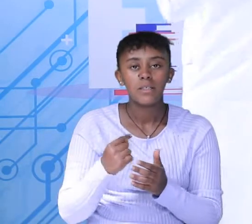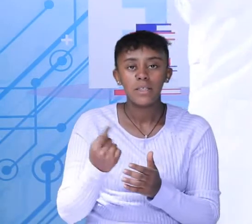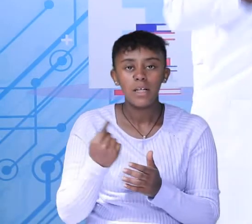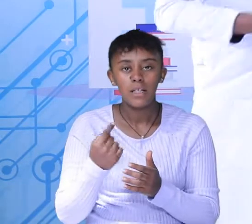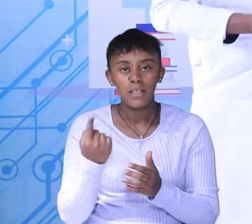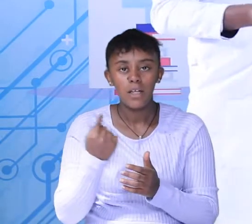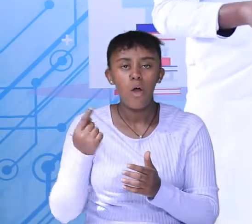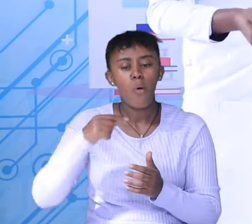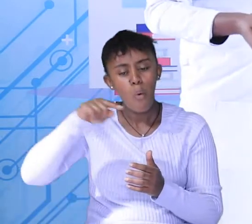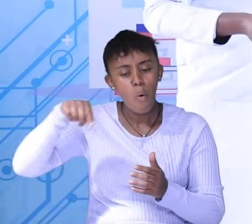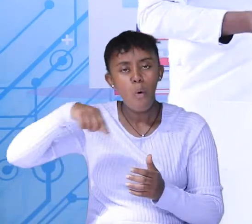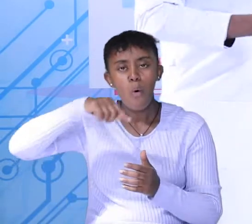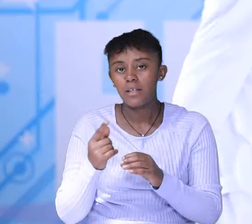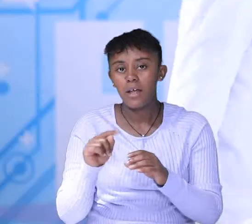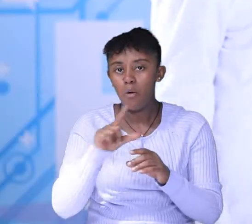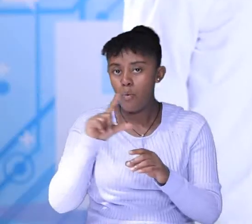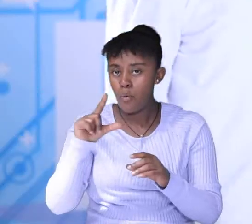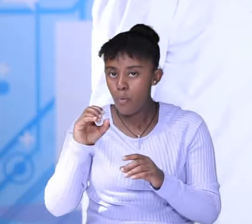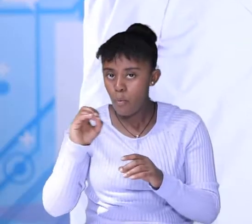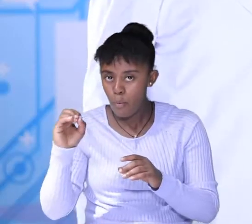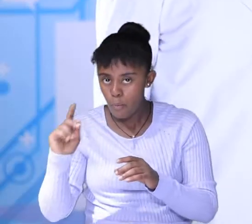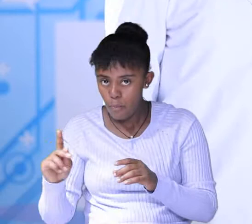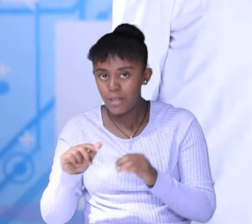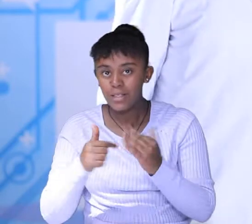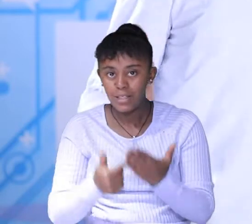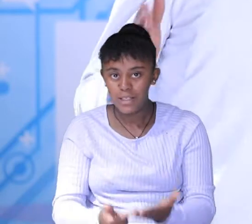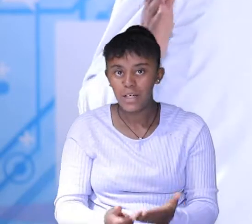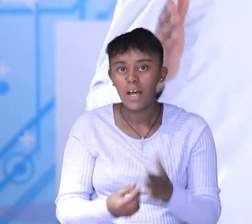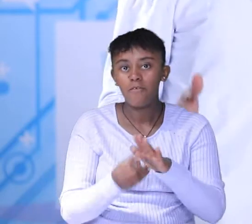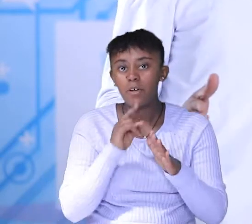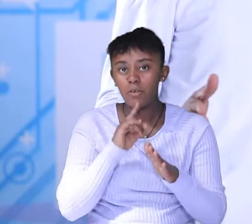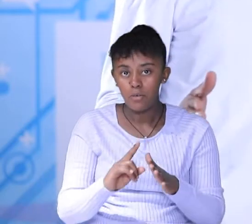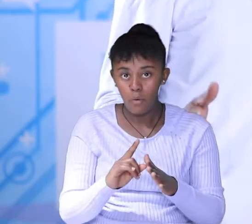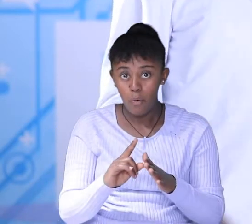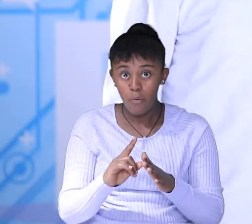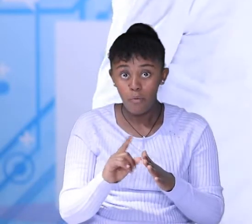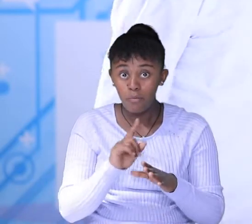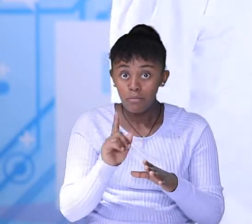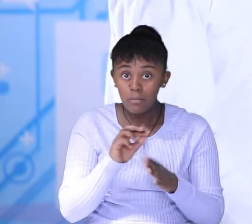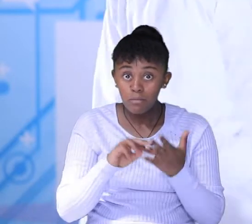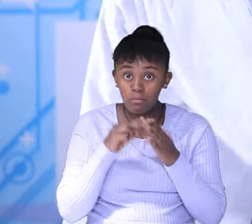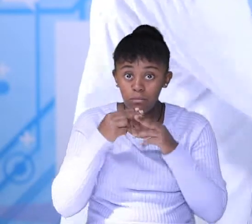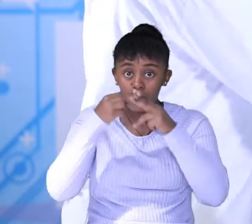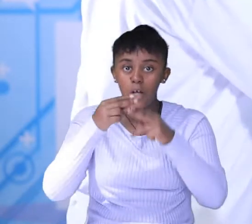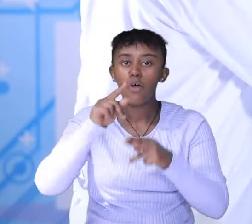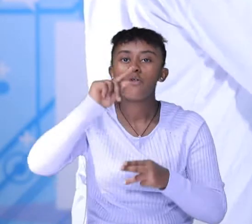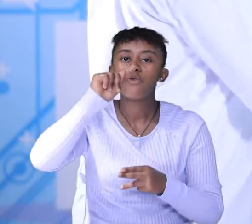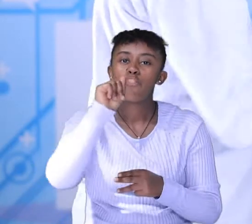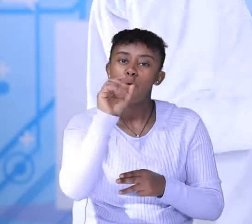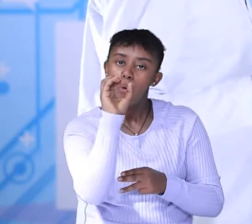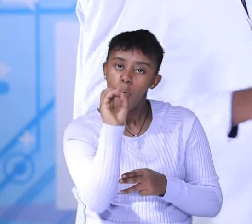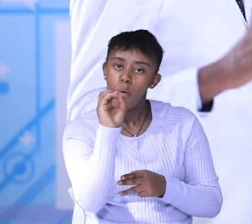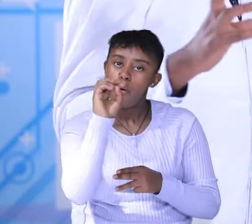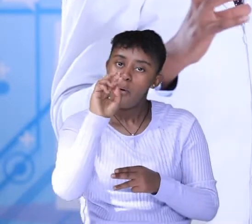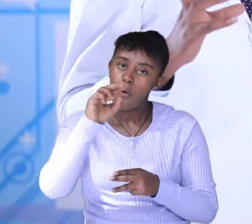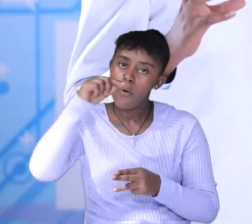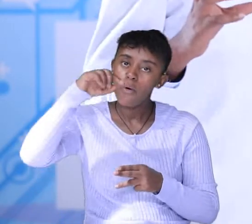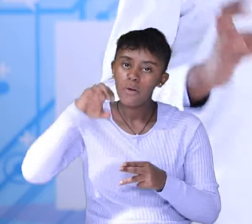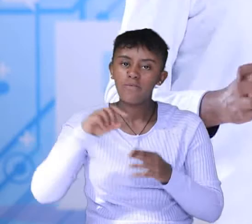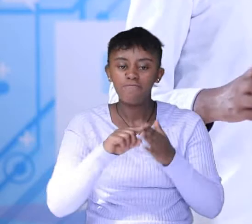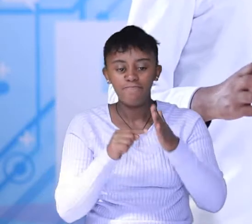10 to the power of minus 3 ampere. And there is a magnetic field which is acting vertically upward, which